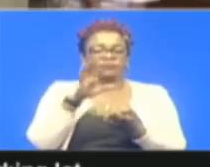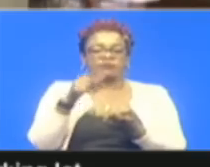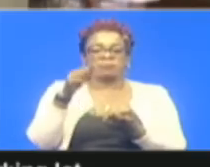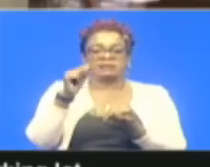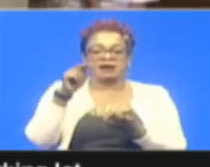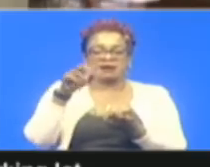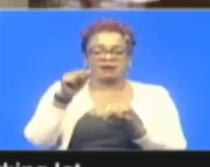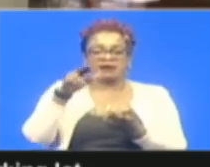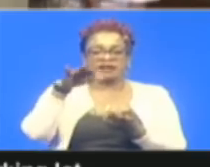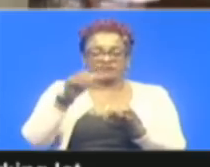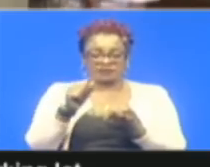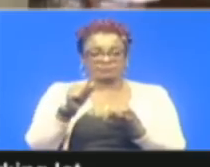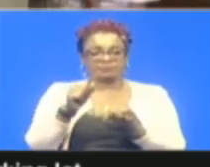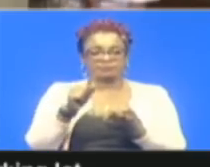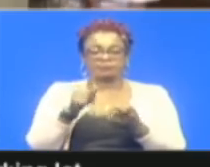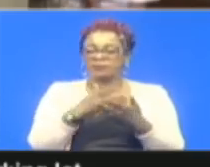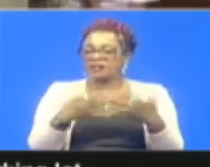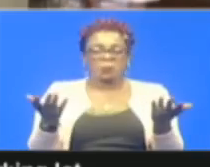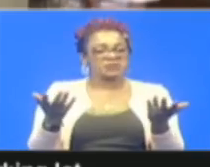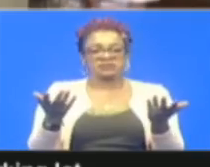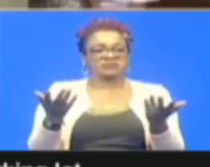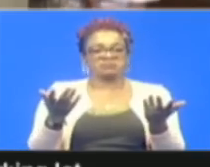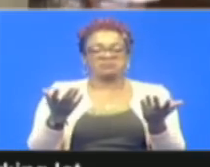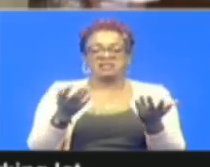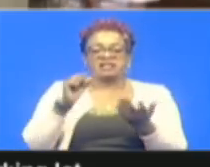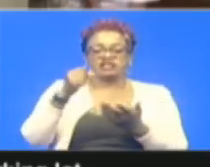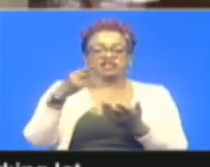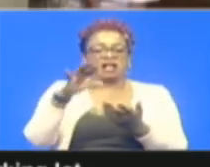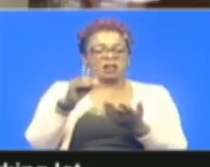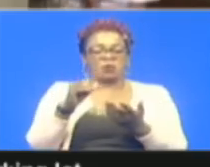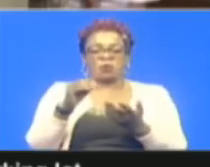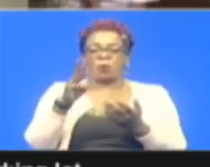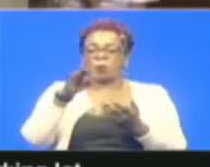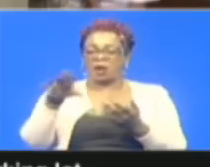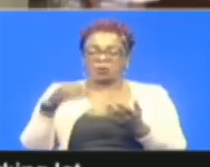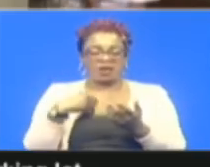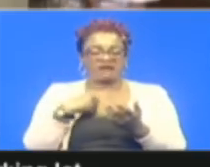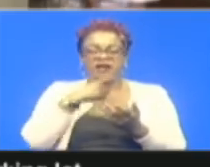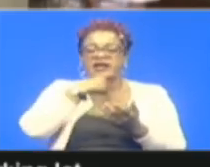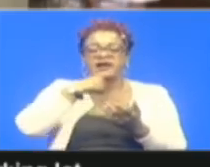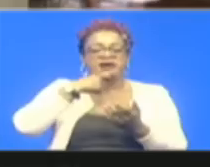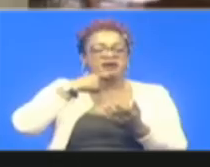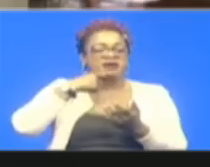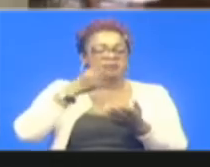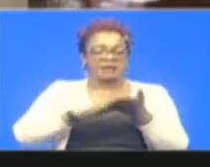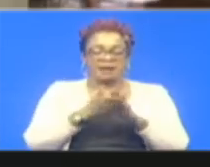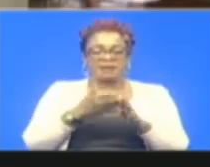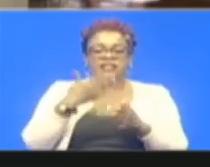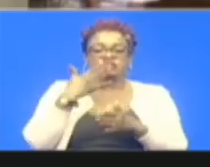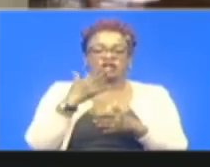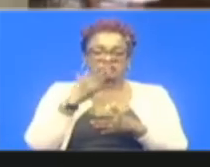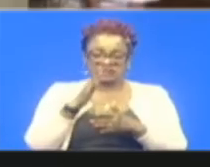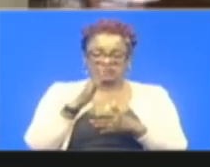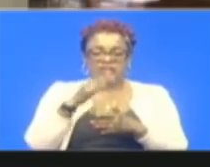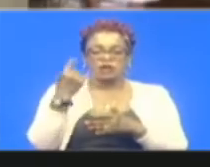and supply it to Lamu. Otherwise the shallow wells that we have are drying up and they're becoming saline. And then the only other alternative that we